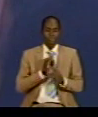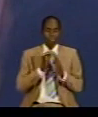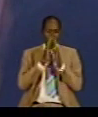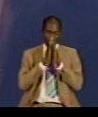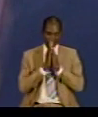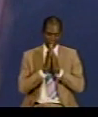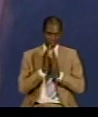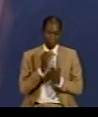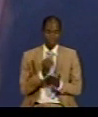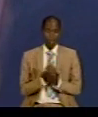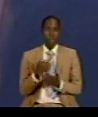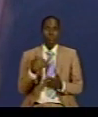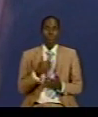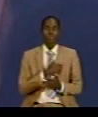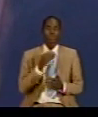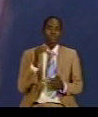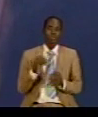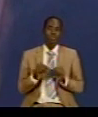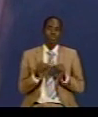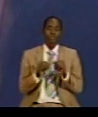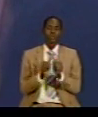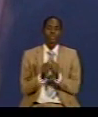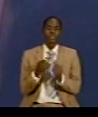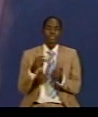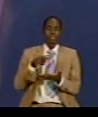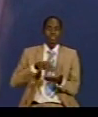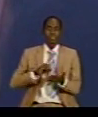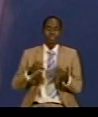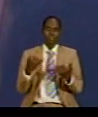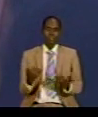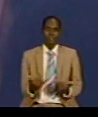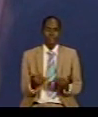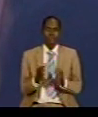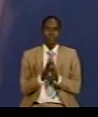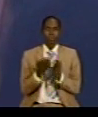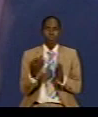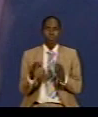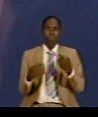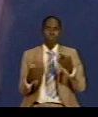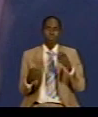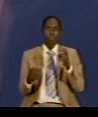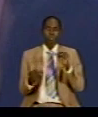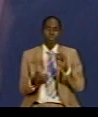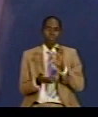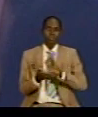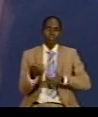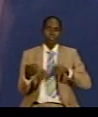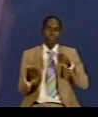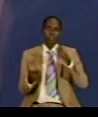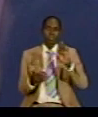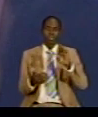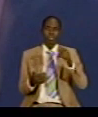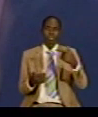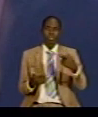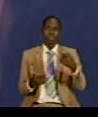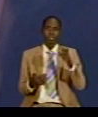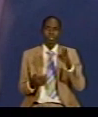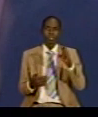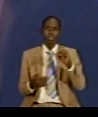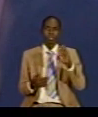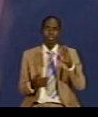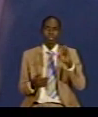pray. We'll continue with the reading now. Genesis chapter 29. Genesis